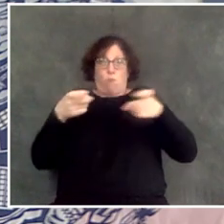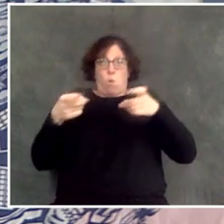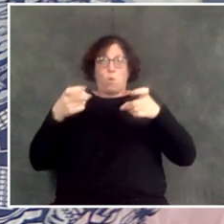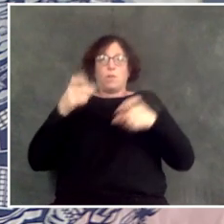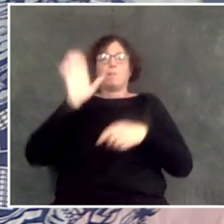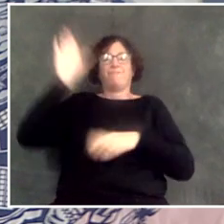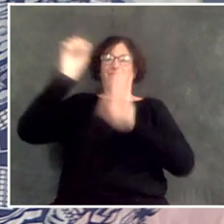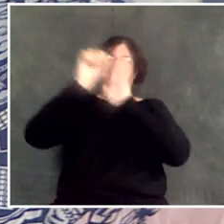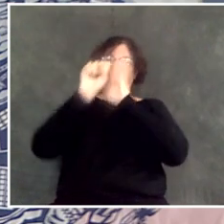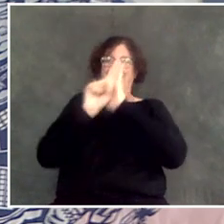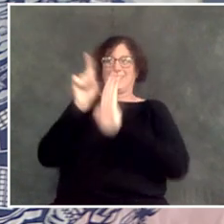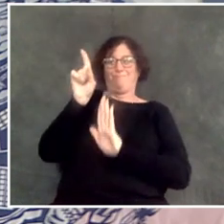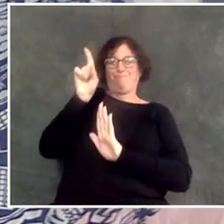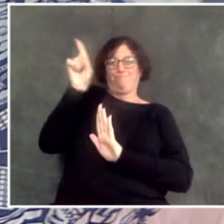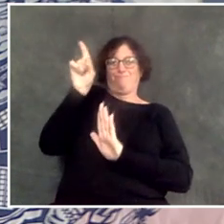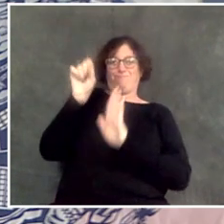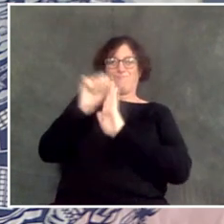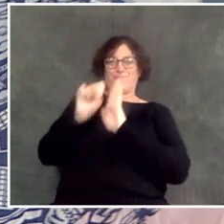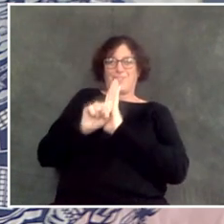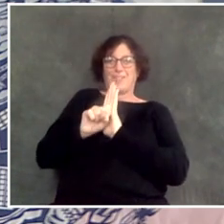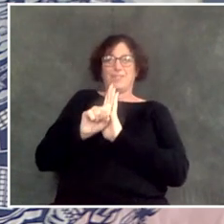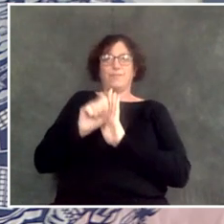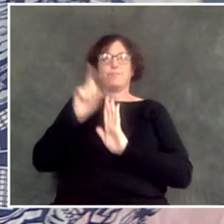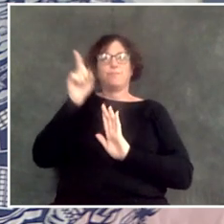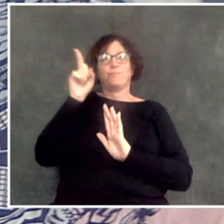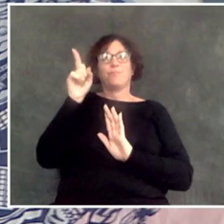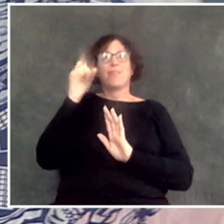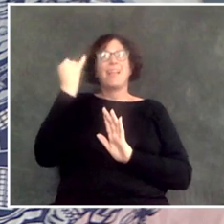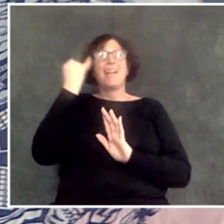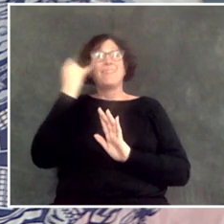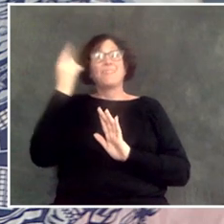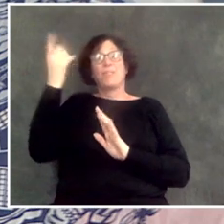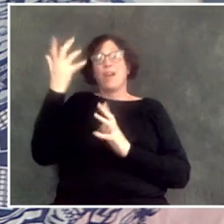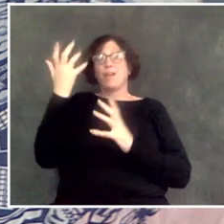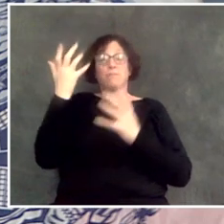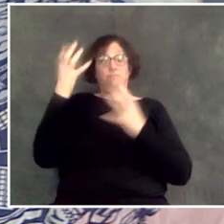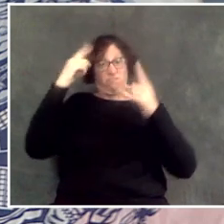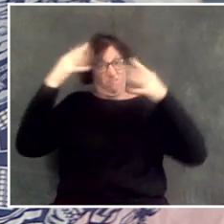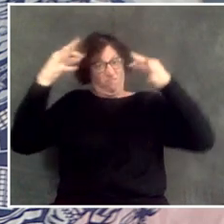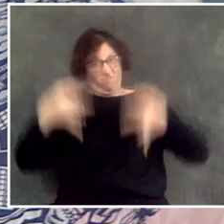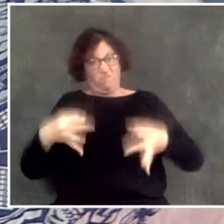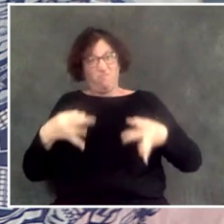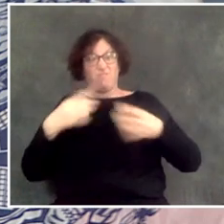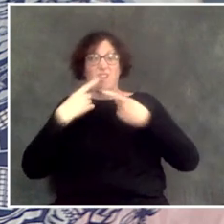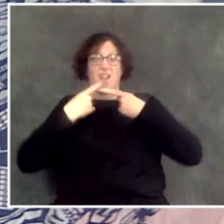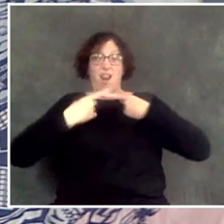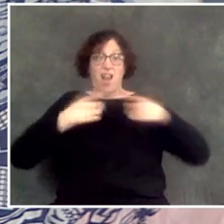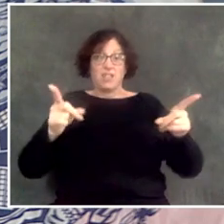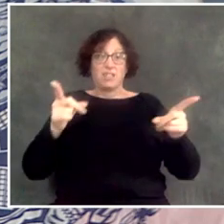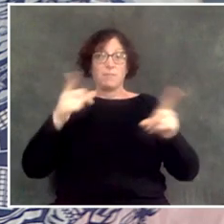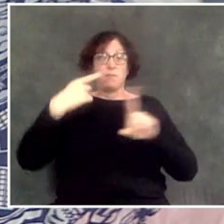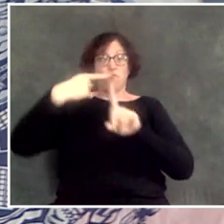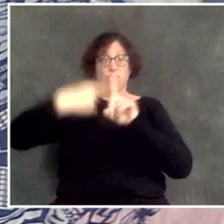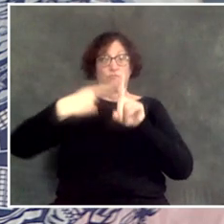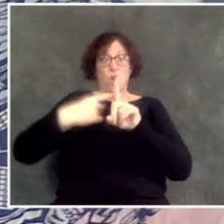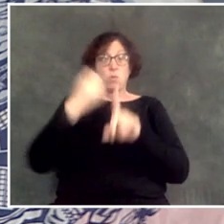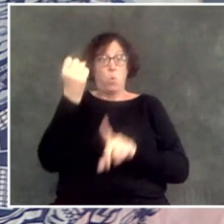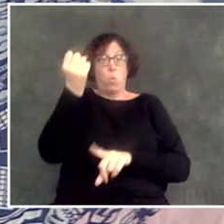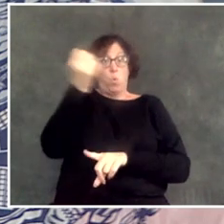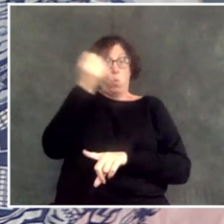some kind of rent moratorium beyond just the rent-stabilized apartments. That's 2 million plus people, but there's obviously a lot more people who are not